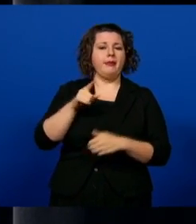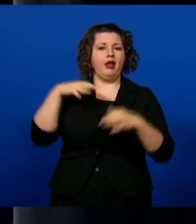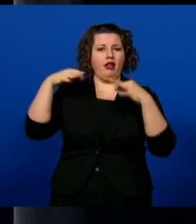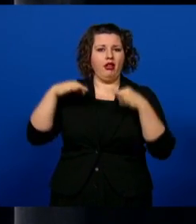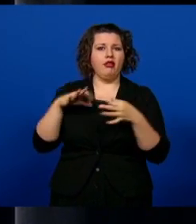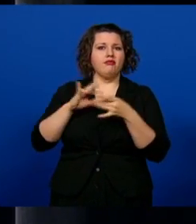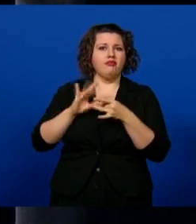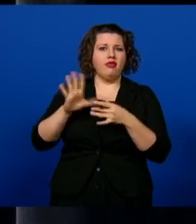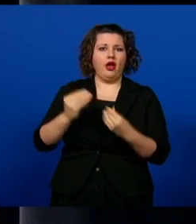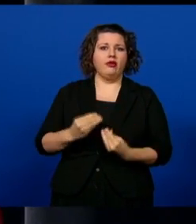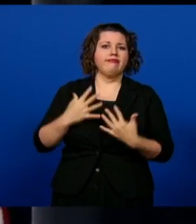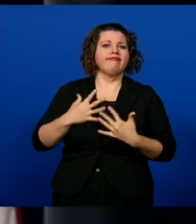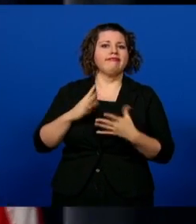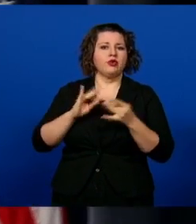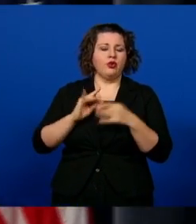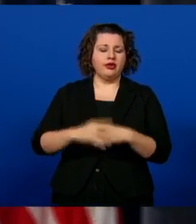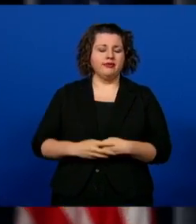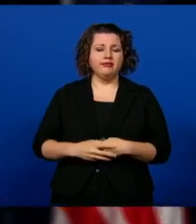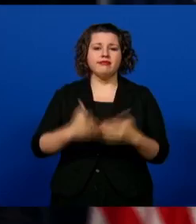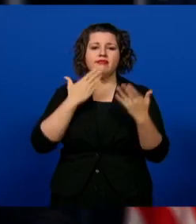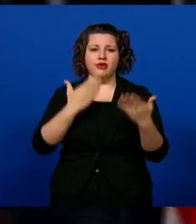inspiring stories. Thank you.